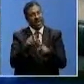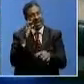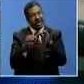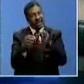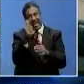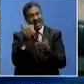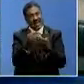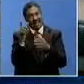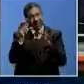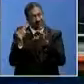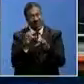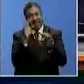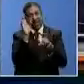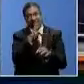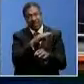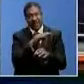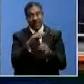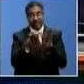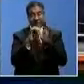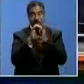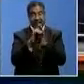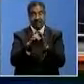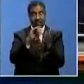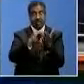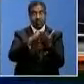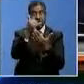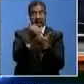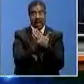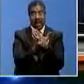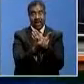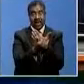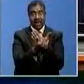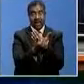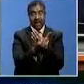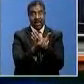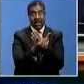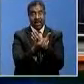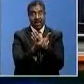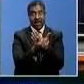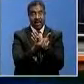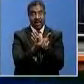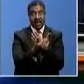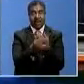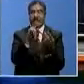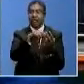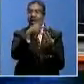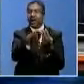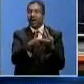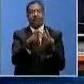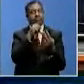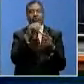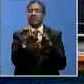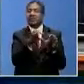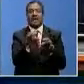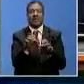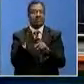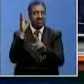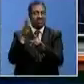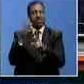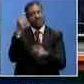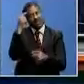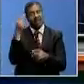all. In July, the program was not done for the Civil Savants.